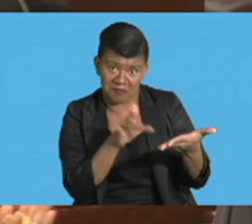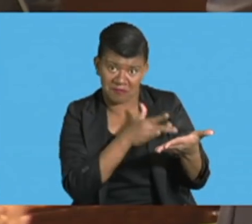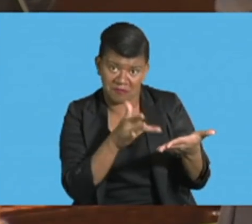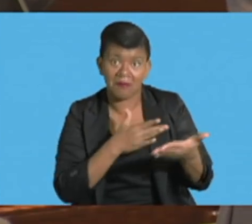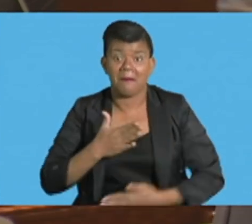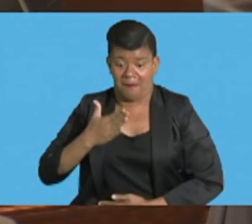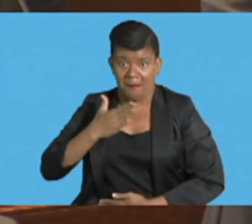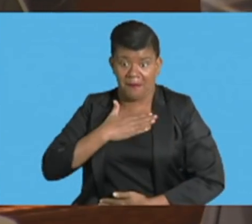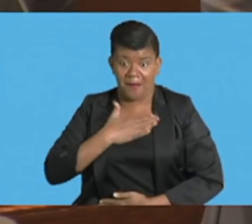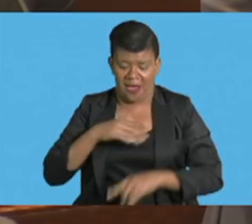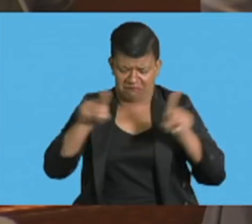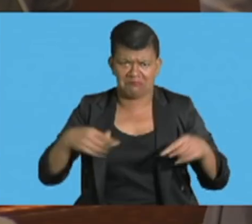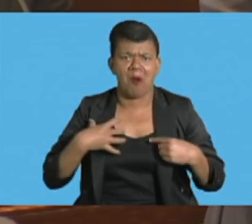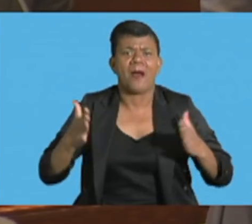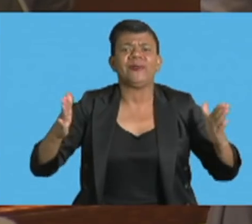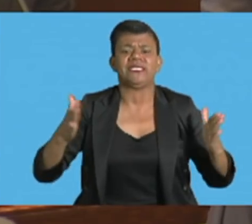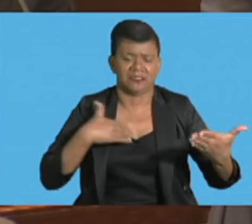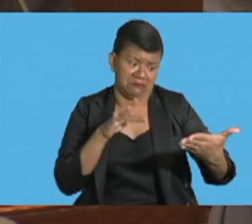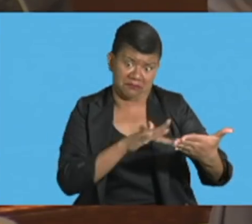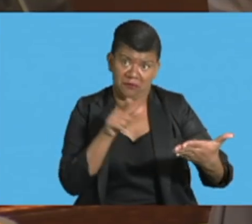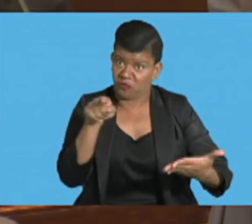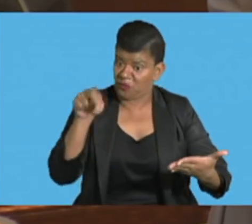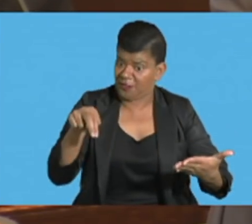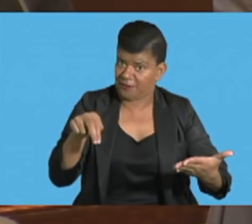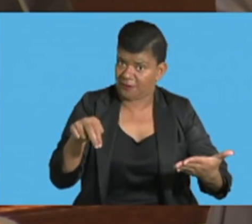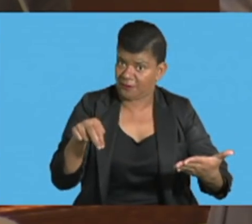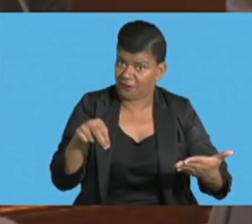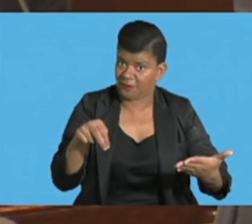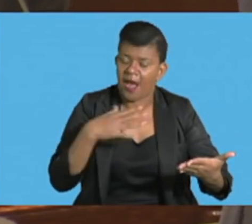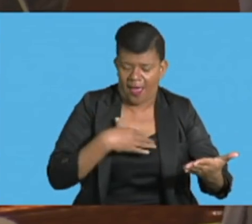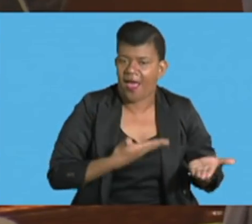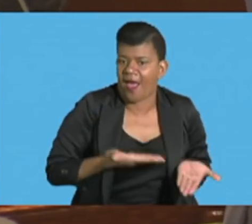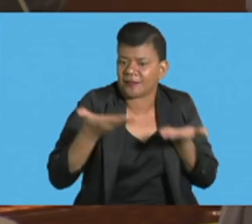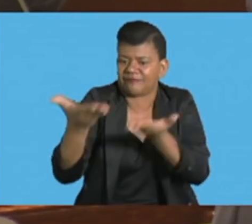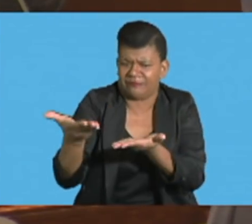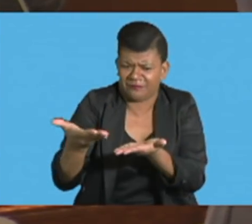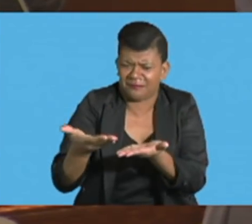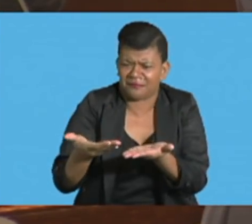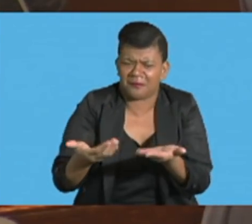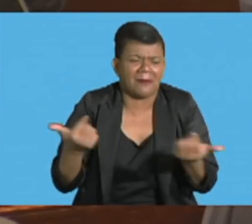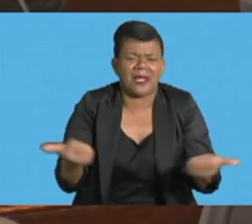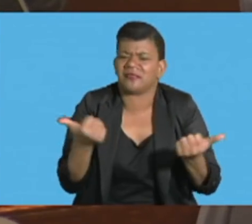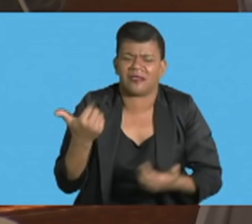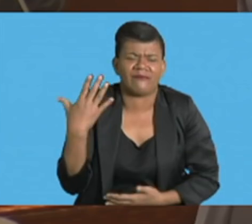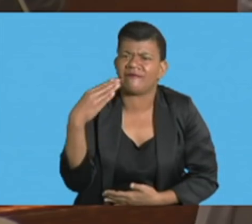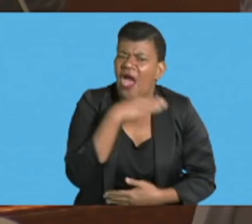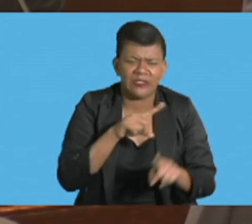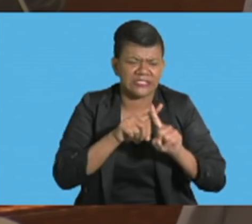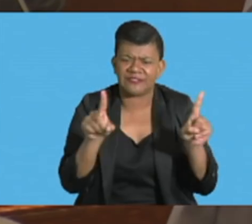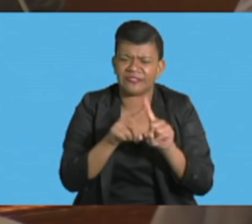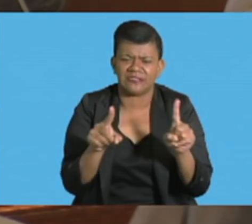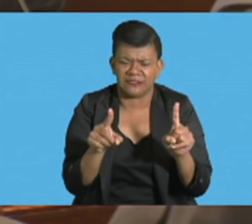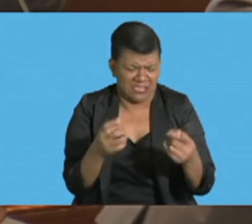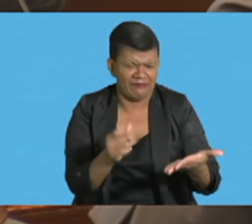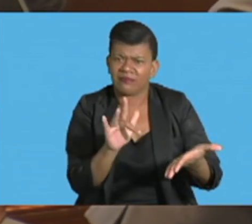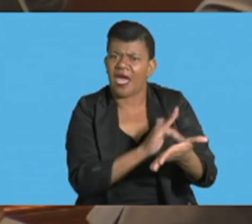It's always, if he needs an app, I can give him one out of the 500 that's in this technology that we